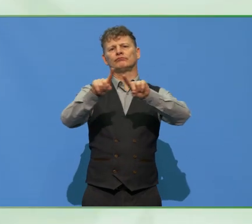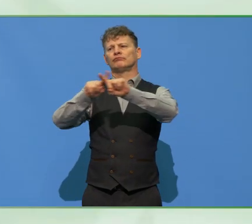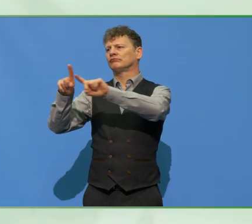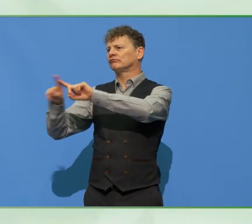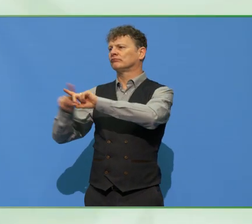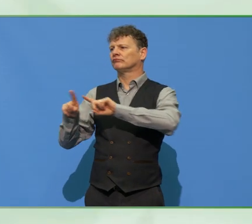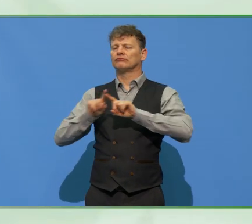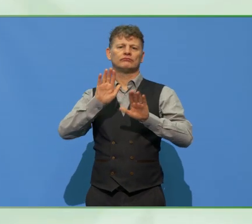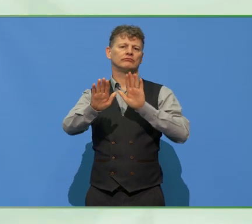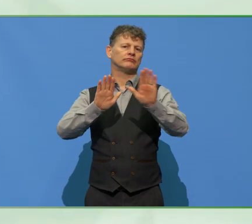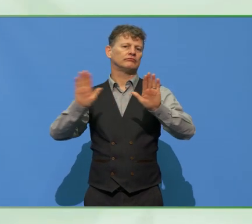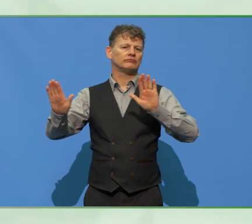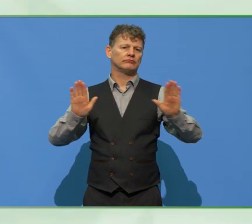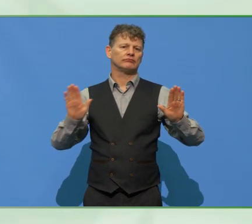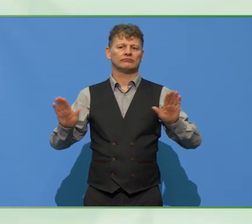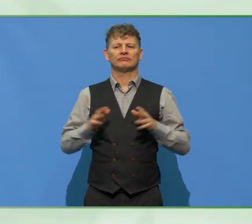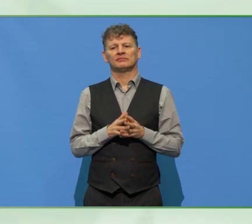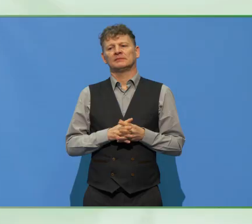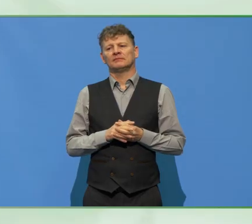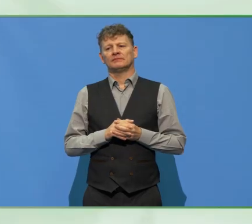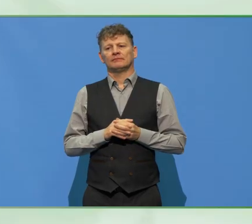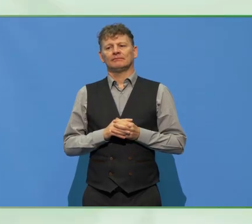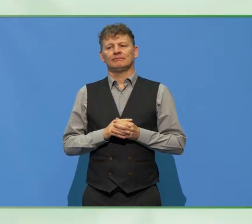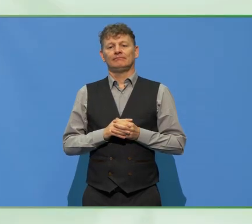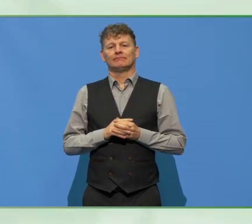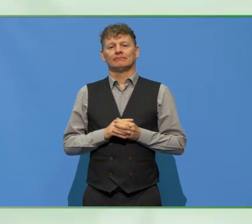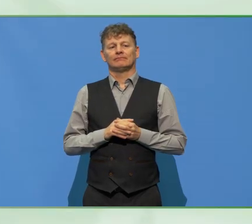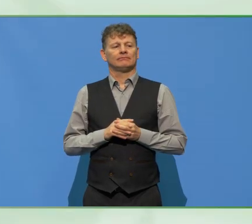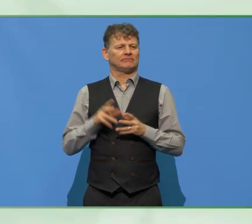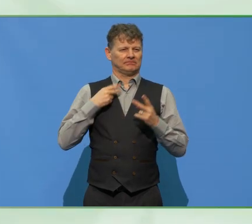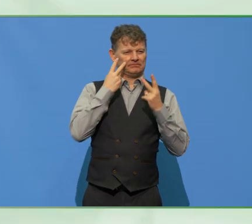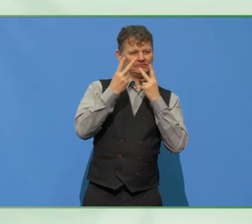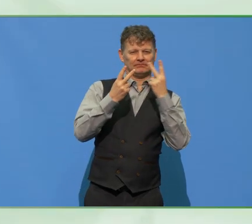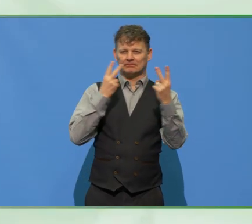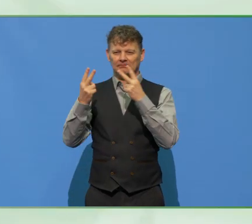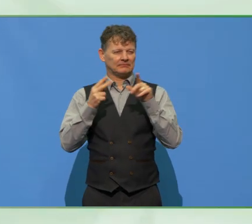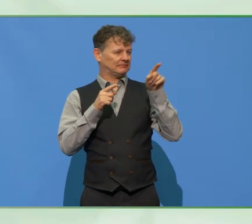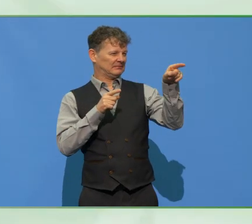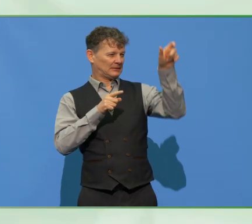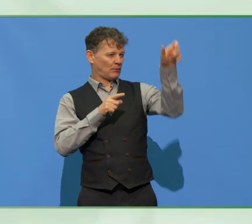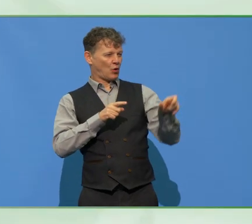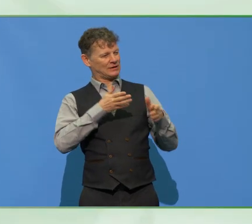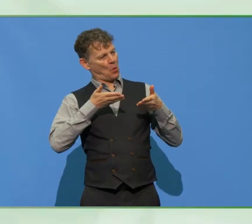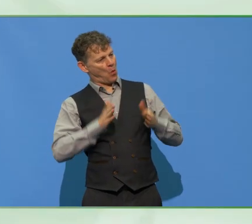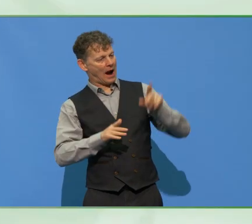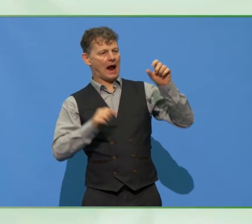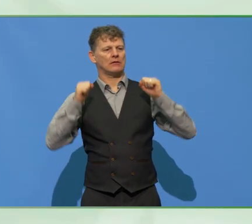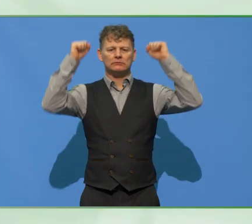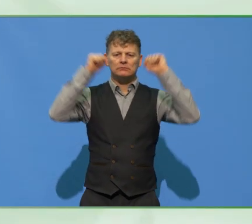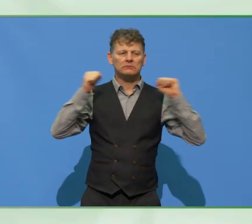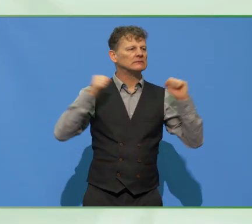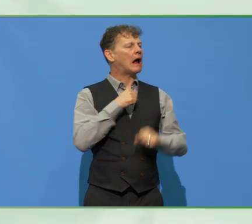And often we look at other people in the way that they move and we think, well, if I can't move that way, then this is not for